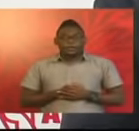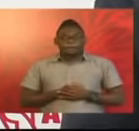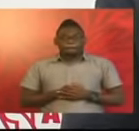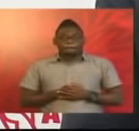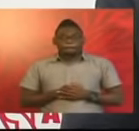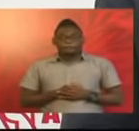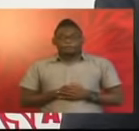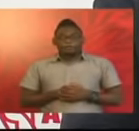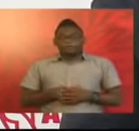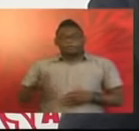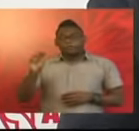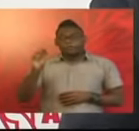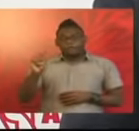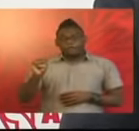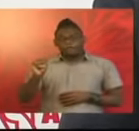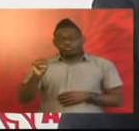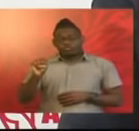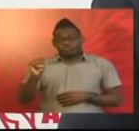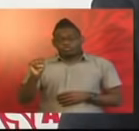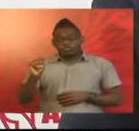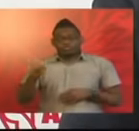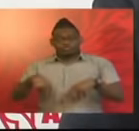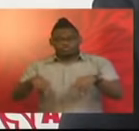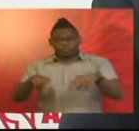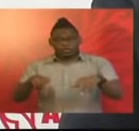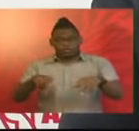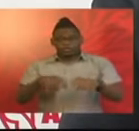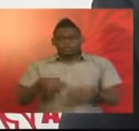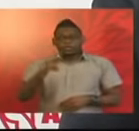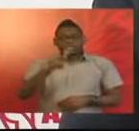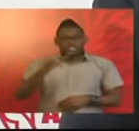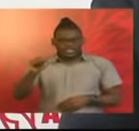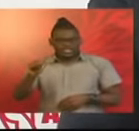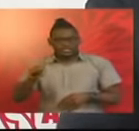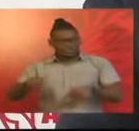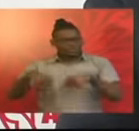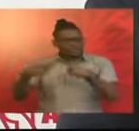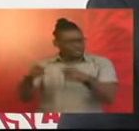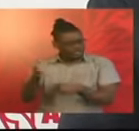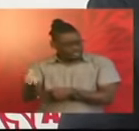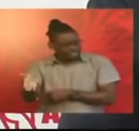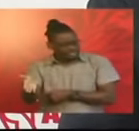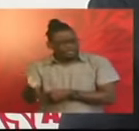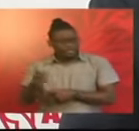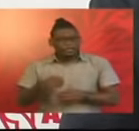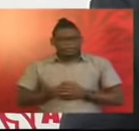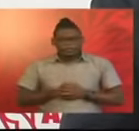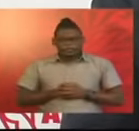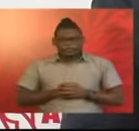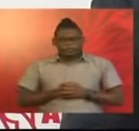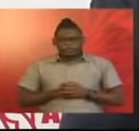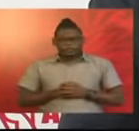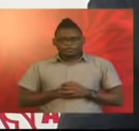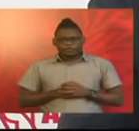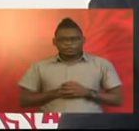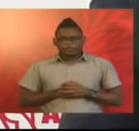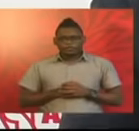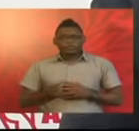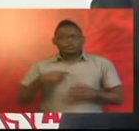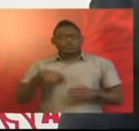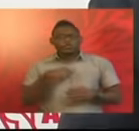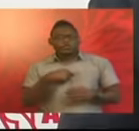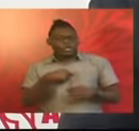the Wallerfield drive-through. We have done outreaches and continue to provide